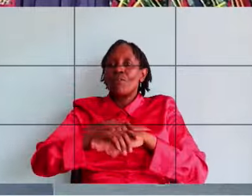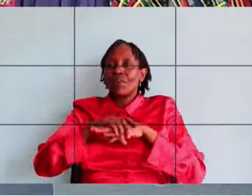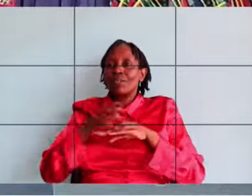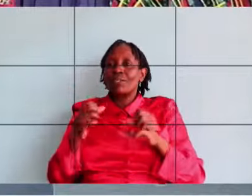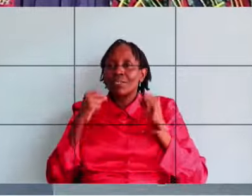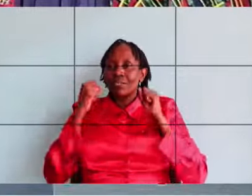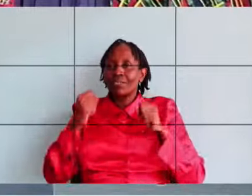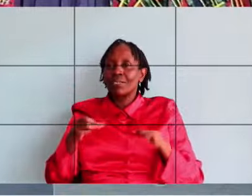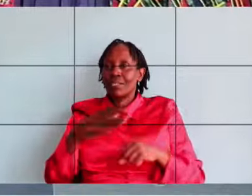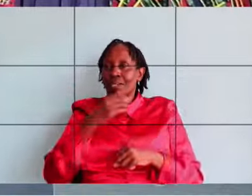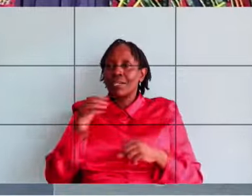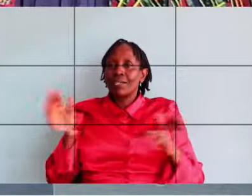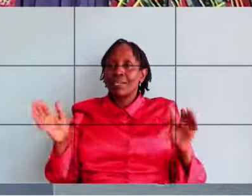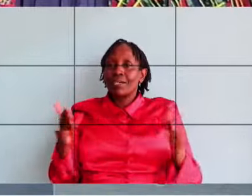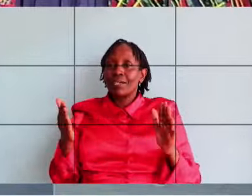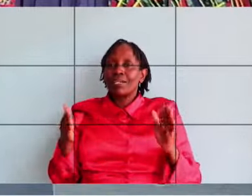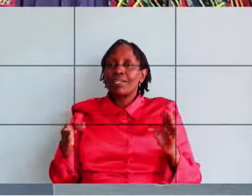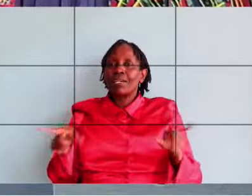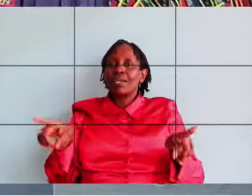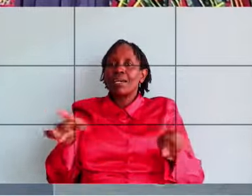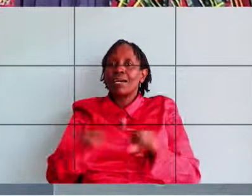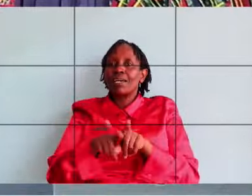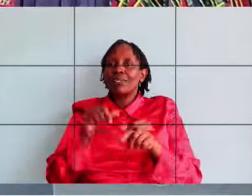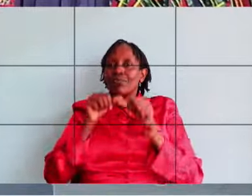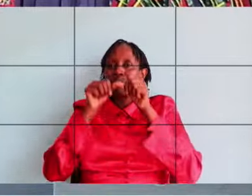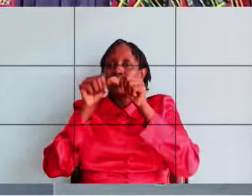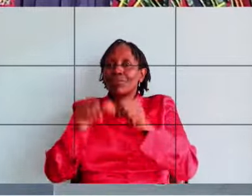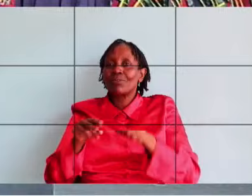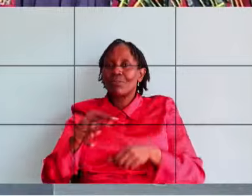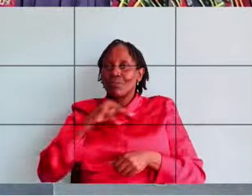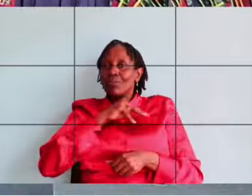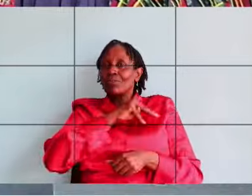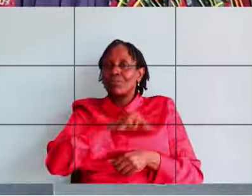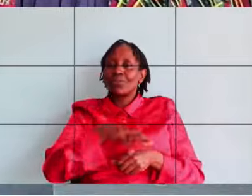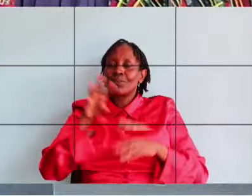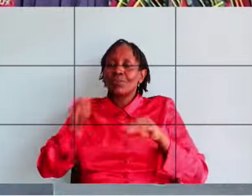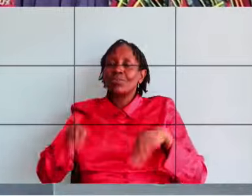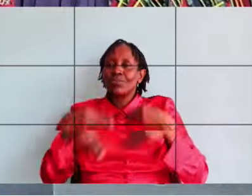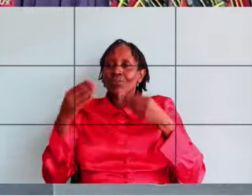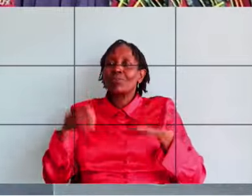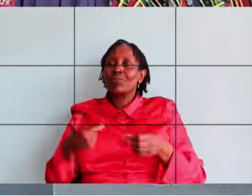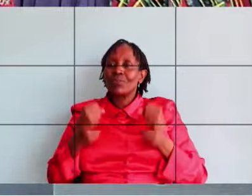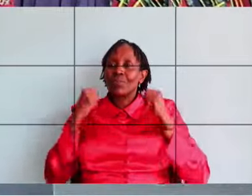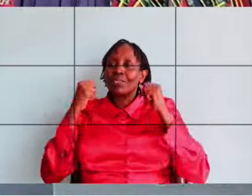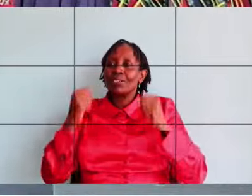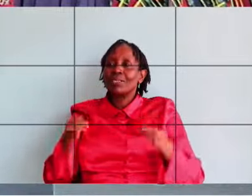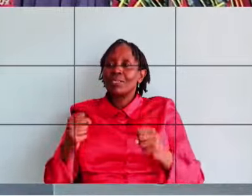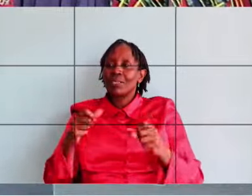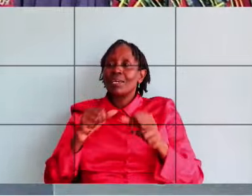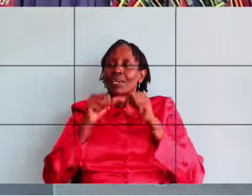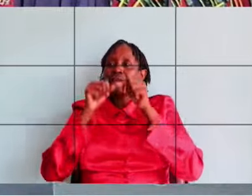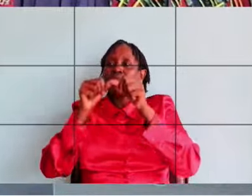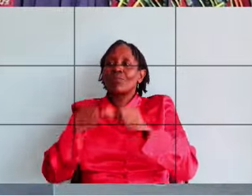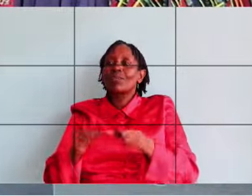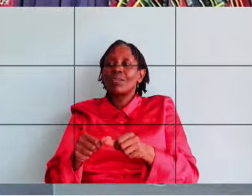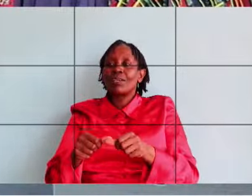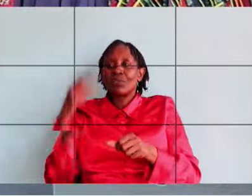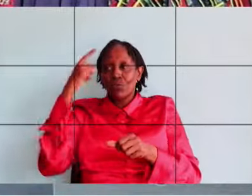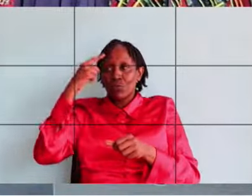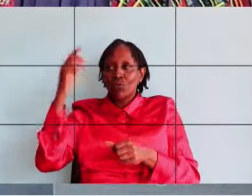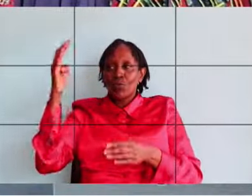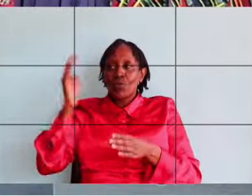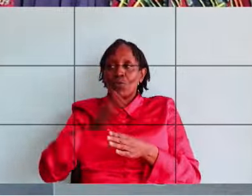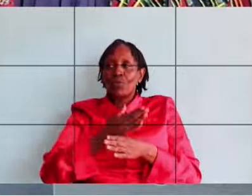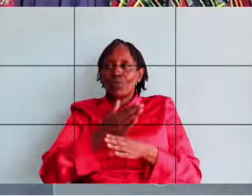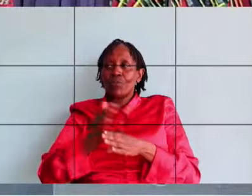in these words as you embark on this mission. May he grant you strength and endurance for the busy and the